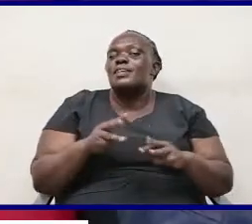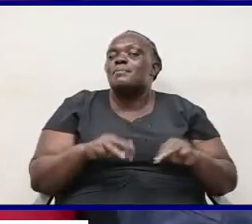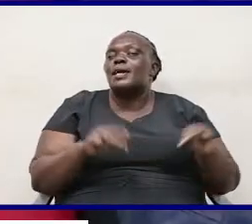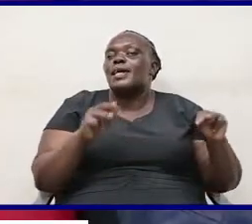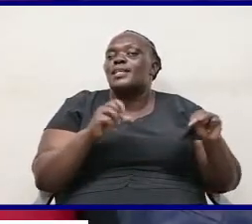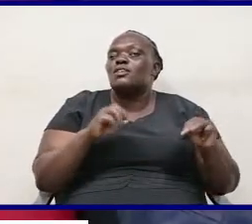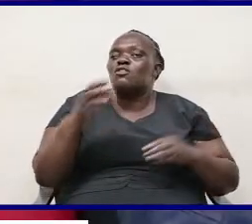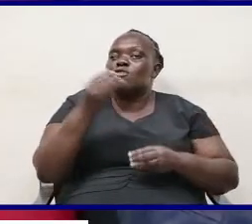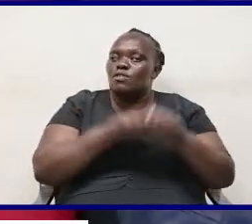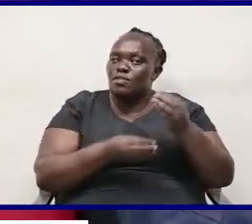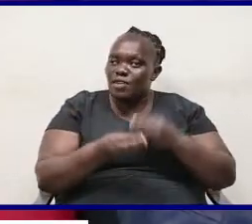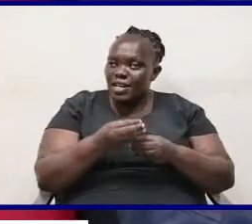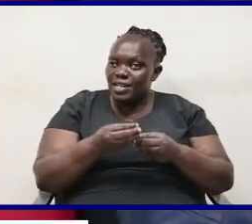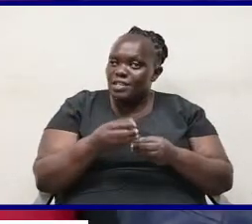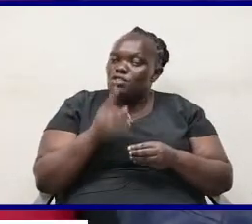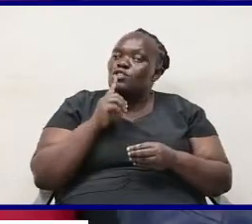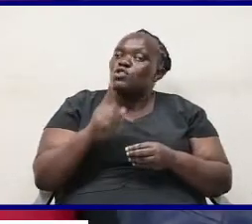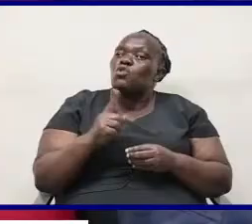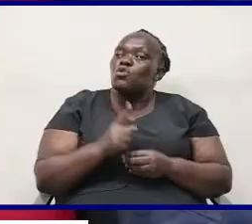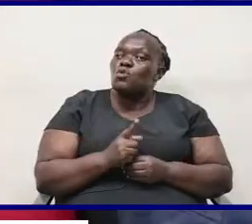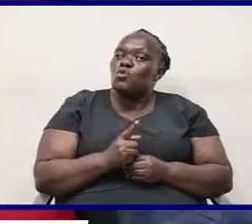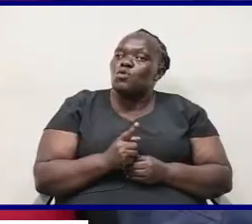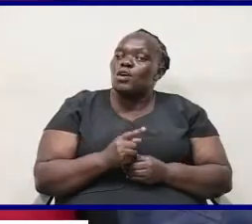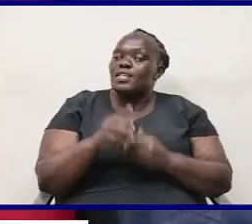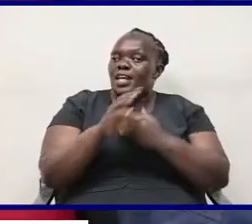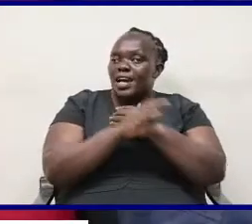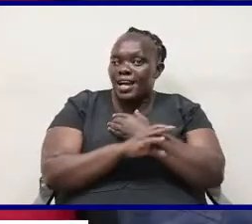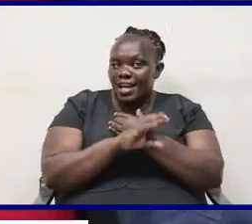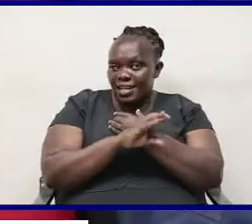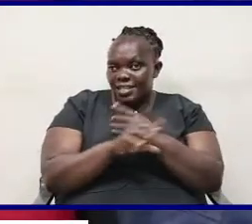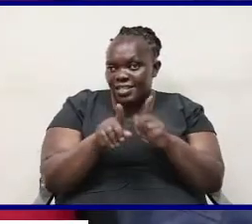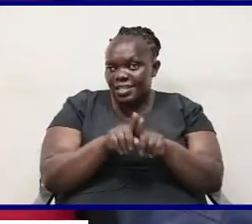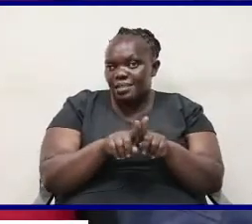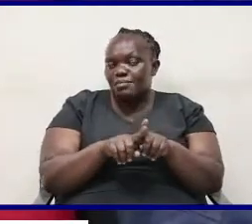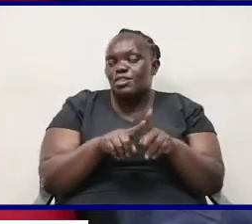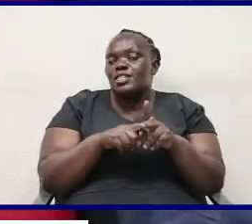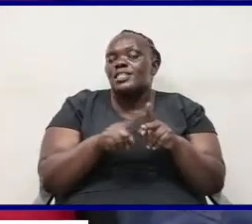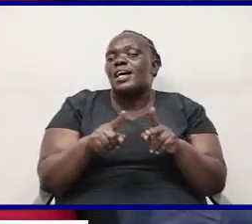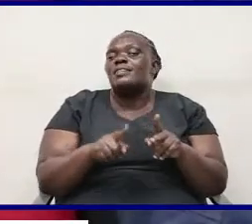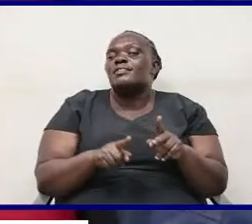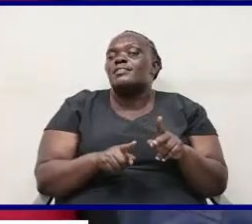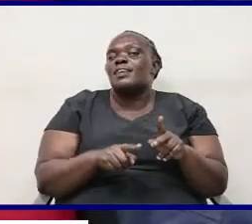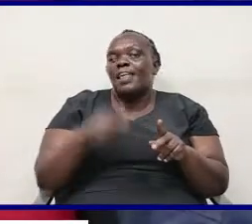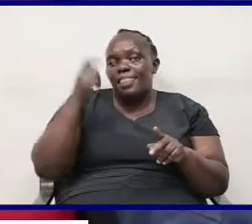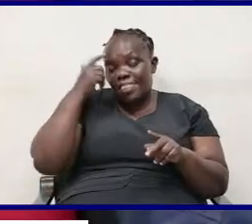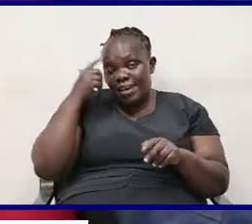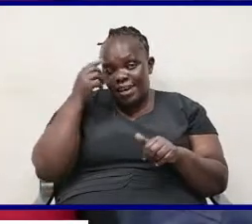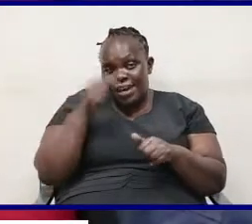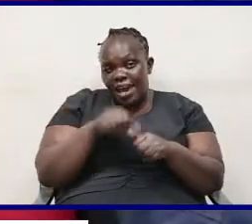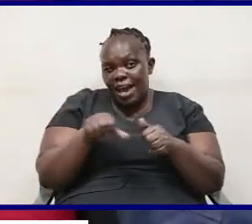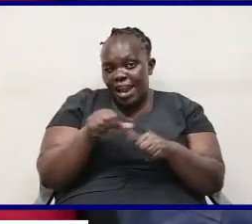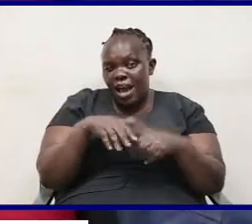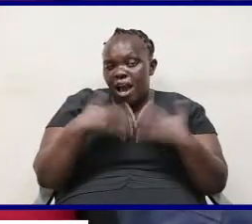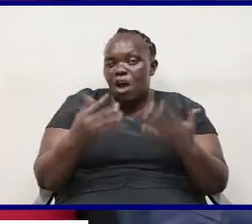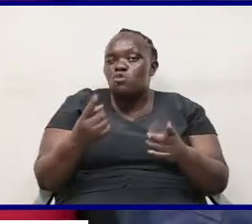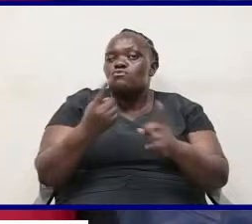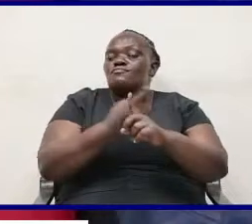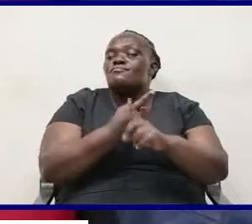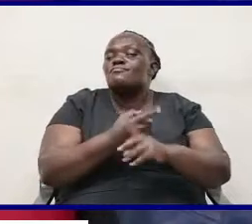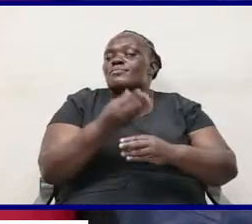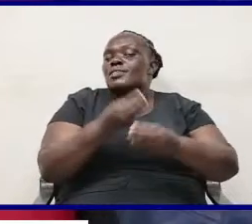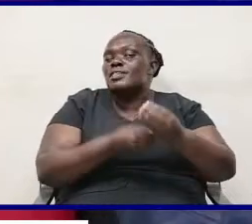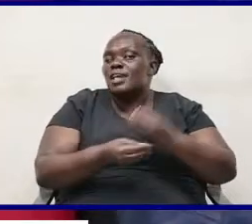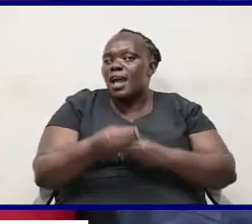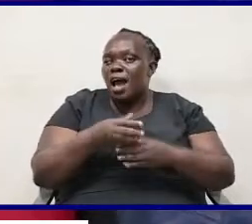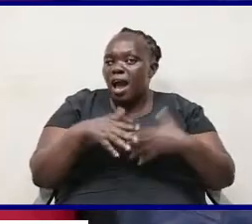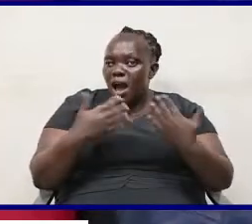mechanism of trading. So as a country, we also have to start thinking around how do we diversify trade, how